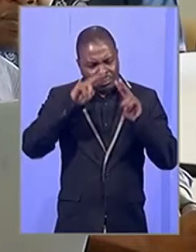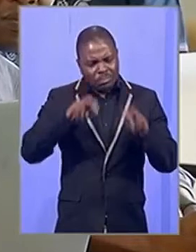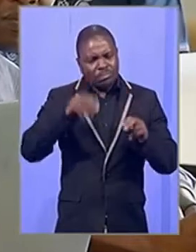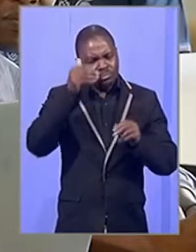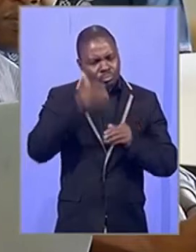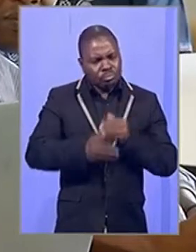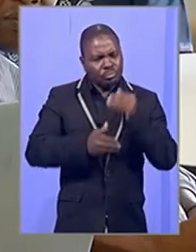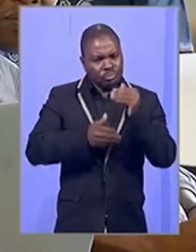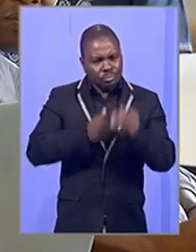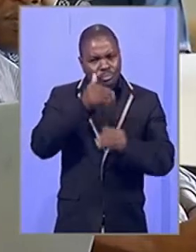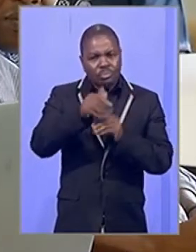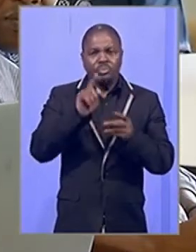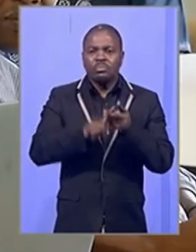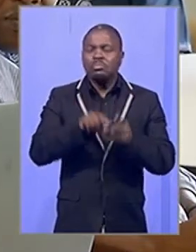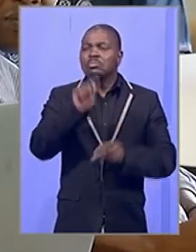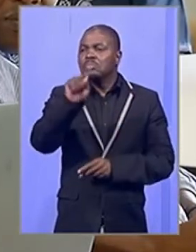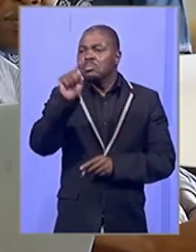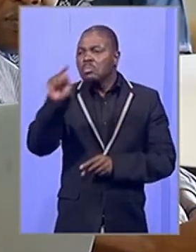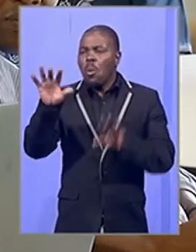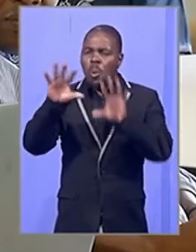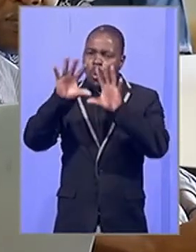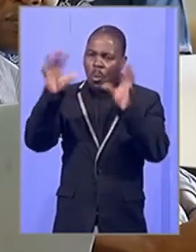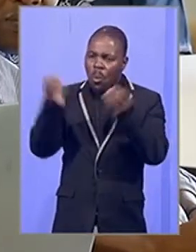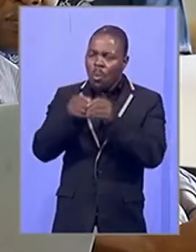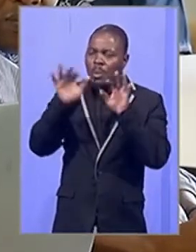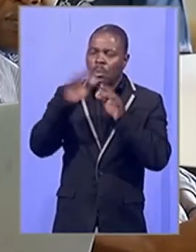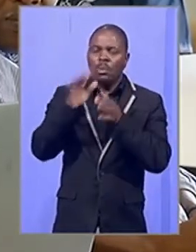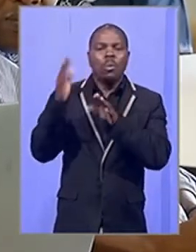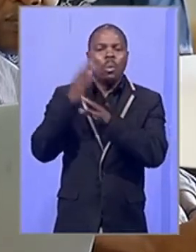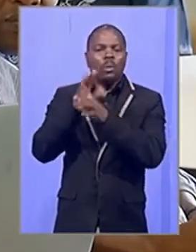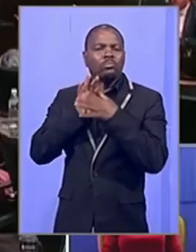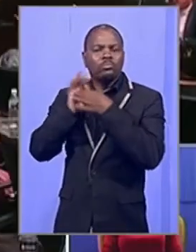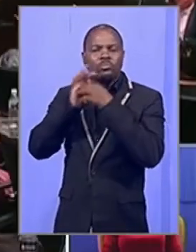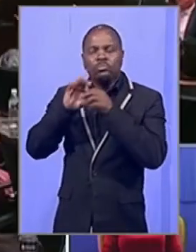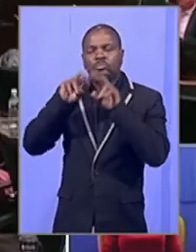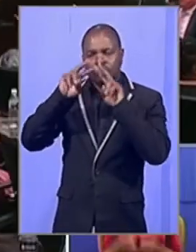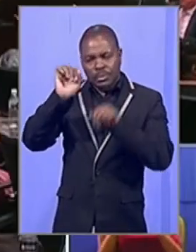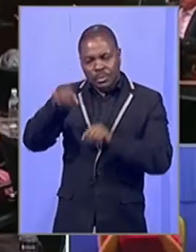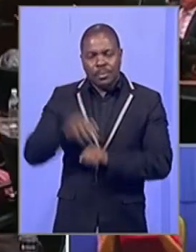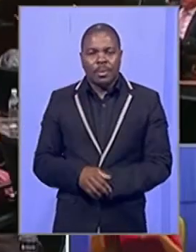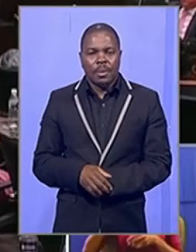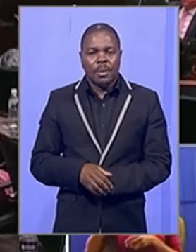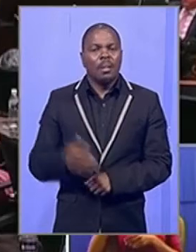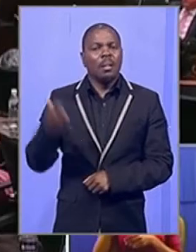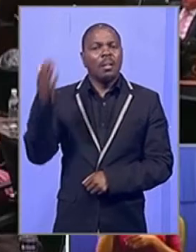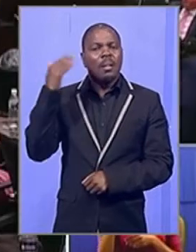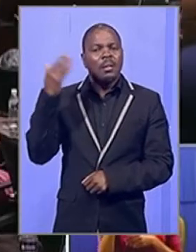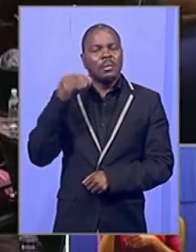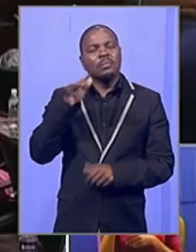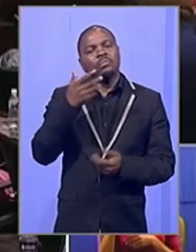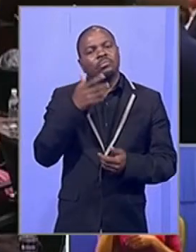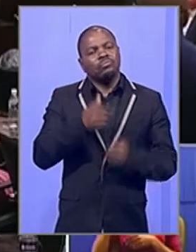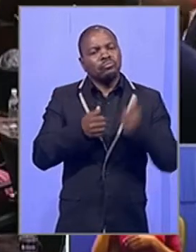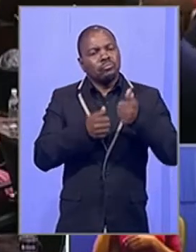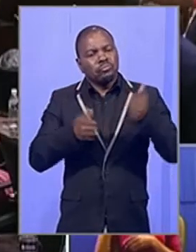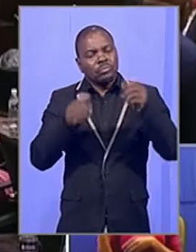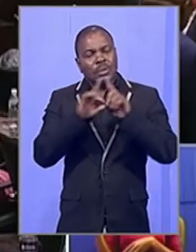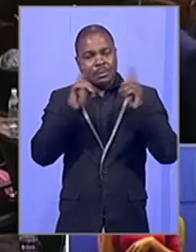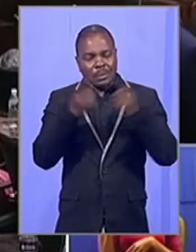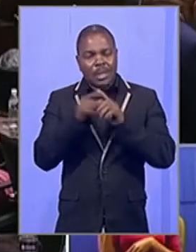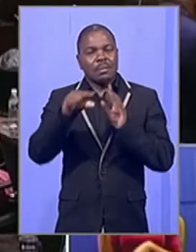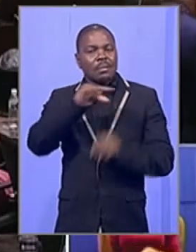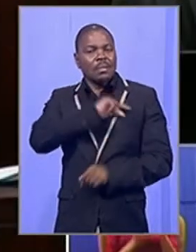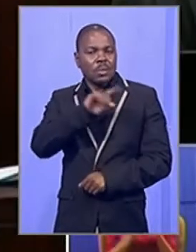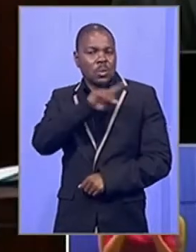are receiving cooperation from all stakeholders involved. Tona wa pele wa lefapha leno o bonwe molato ka ile a